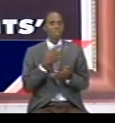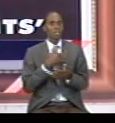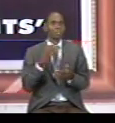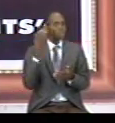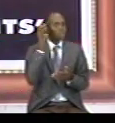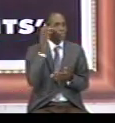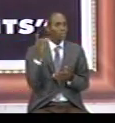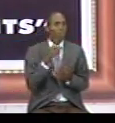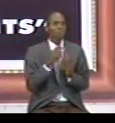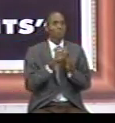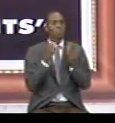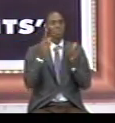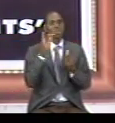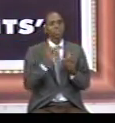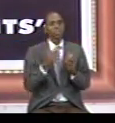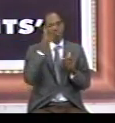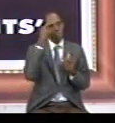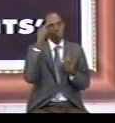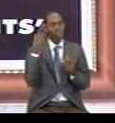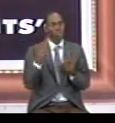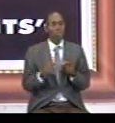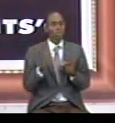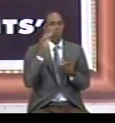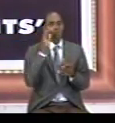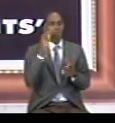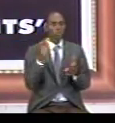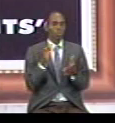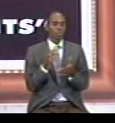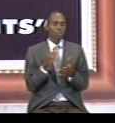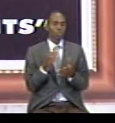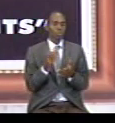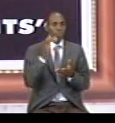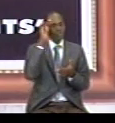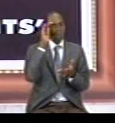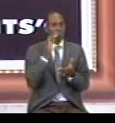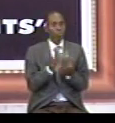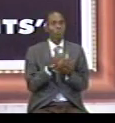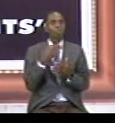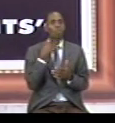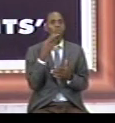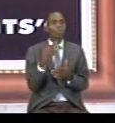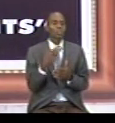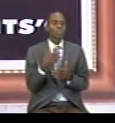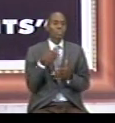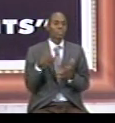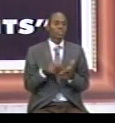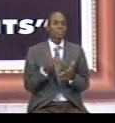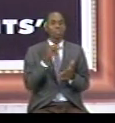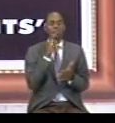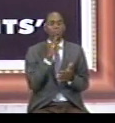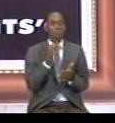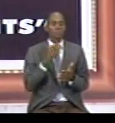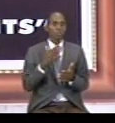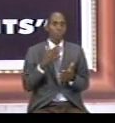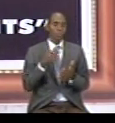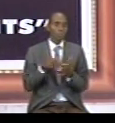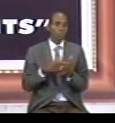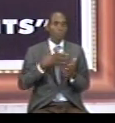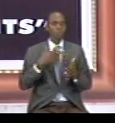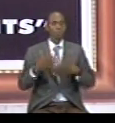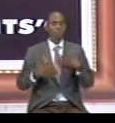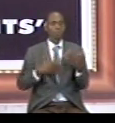greatly because of the bridegroom's voice. This my joy, therefore, is fulfilled. Look